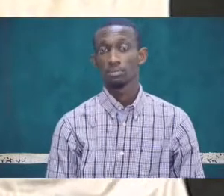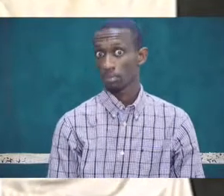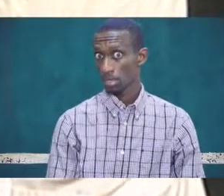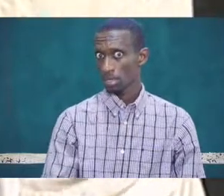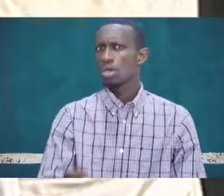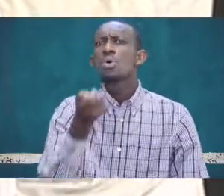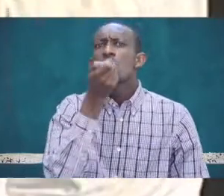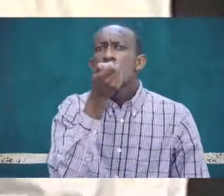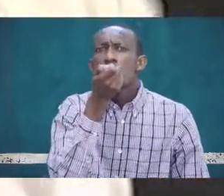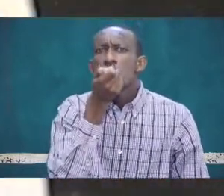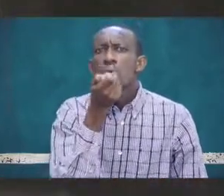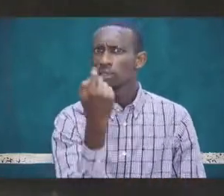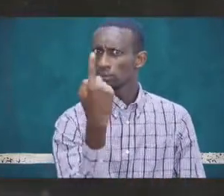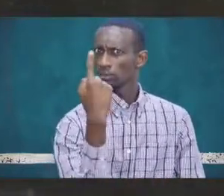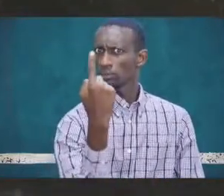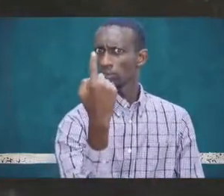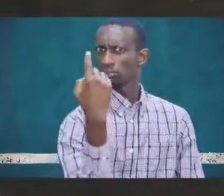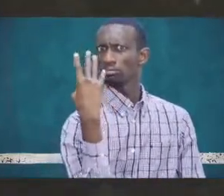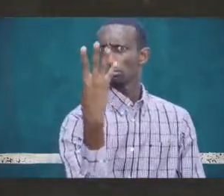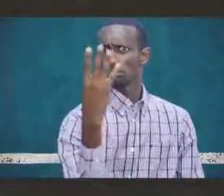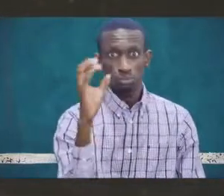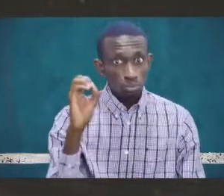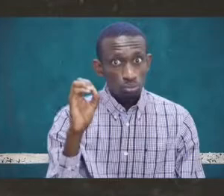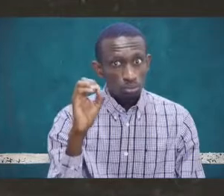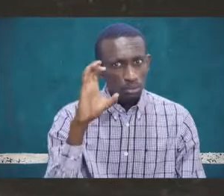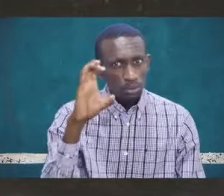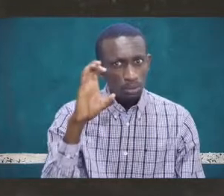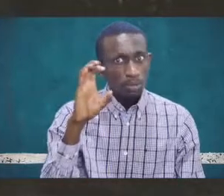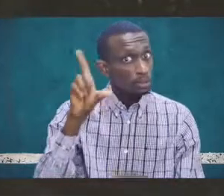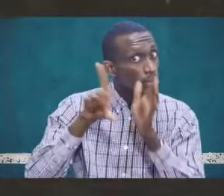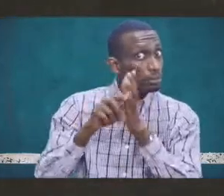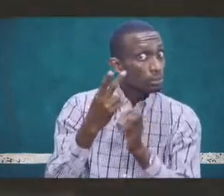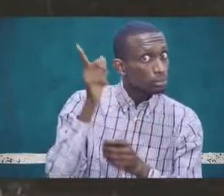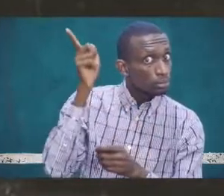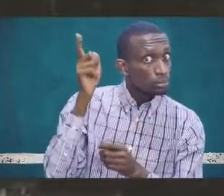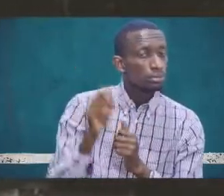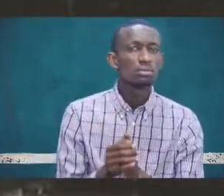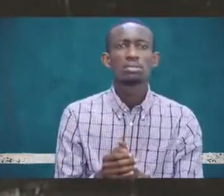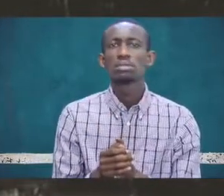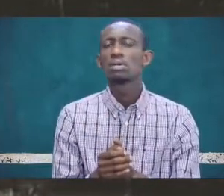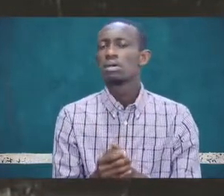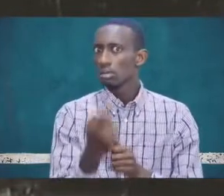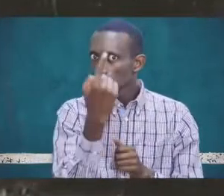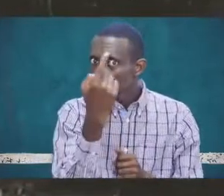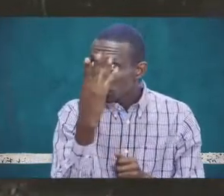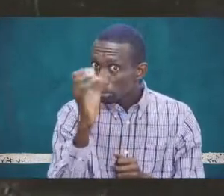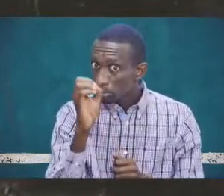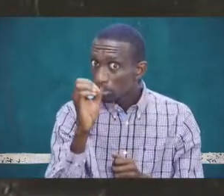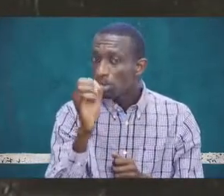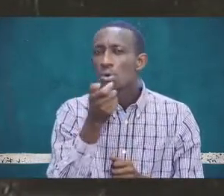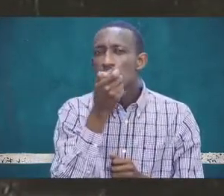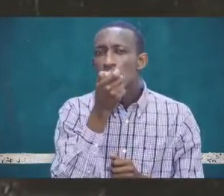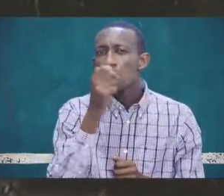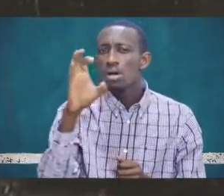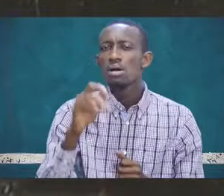degrees Celsius, that is the second condition, 140 degrees Celsius. What